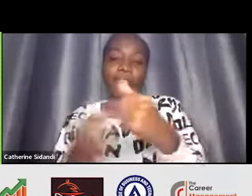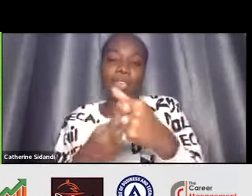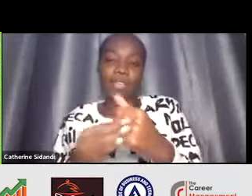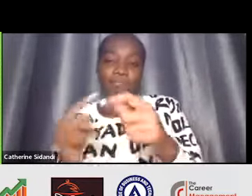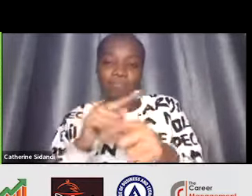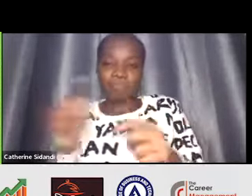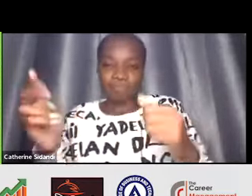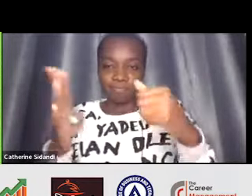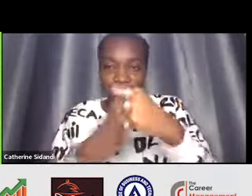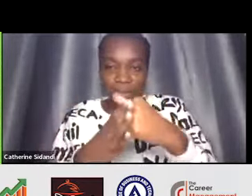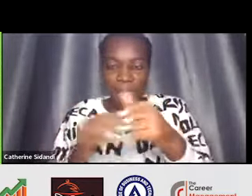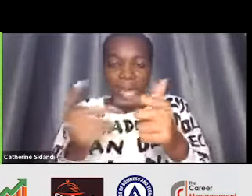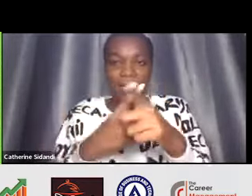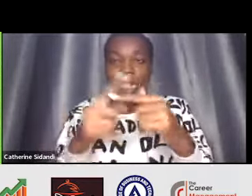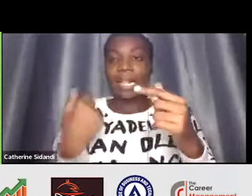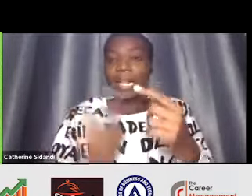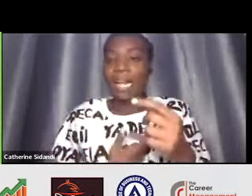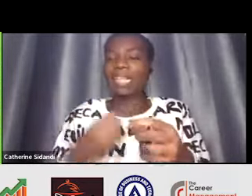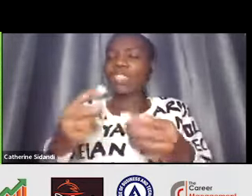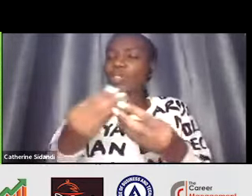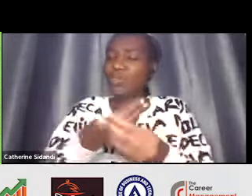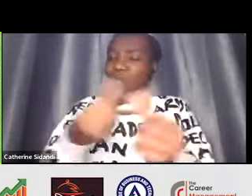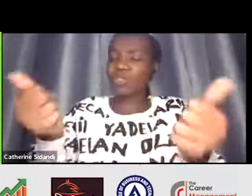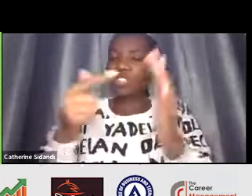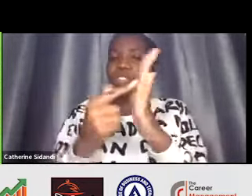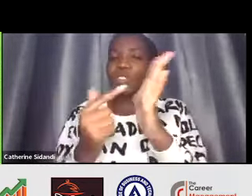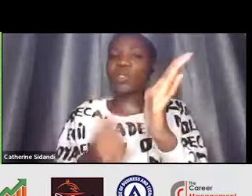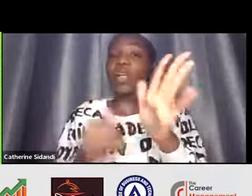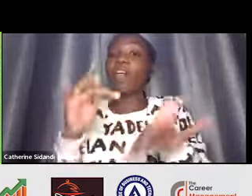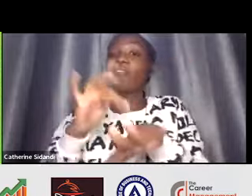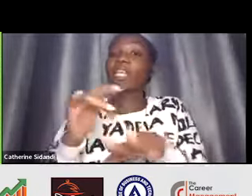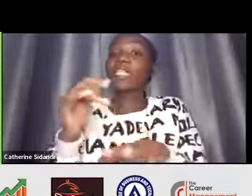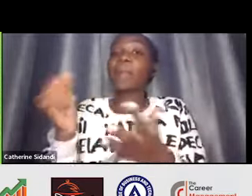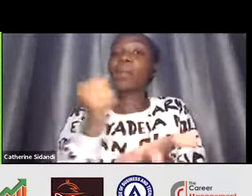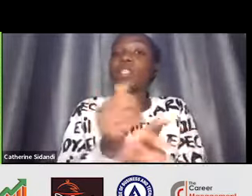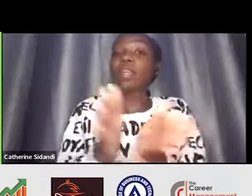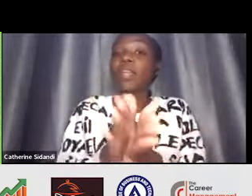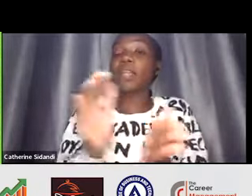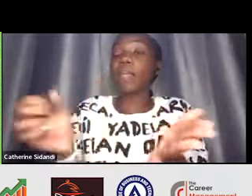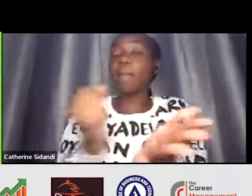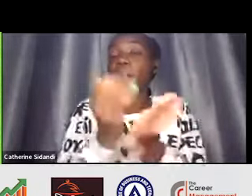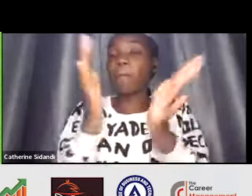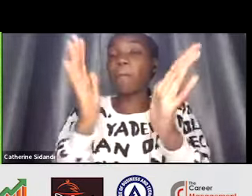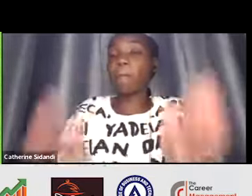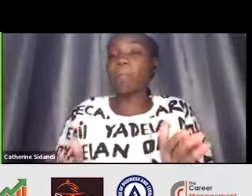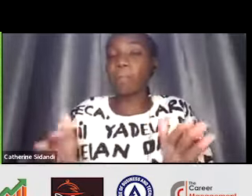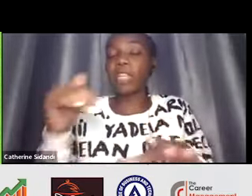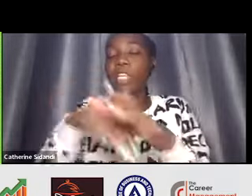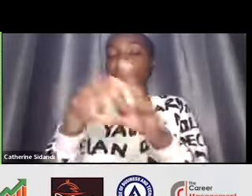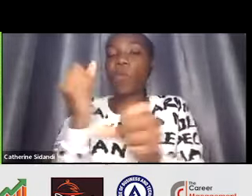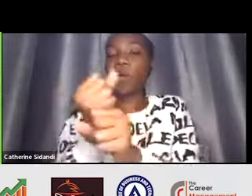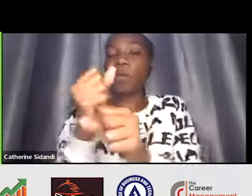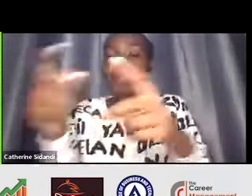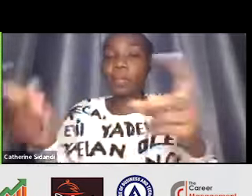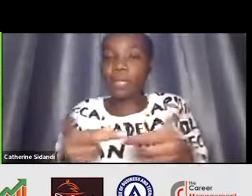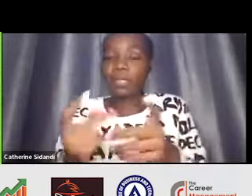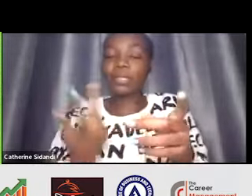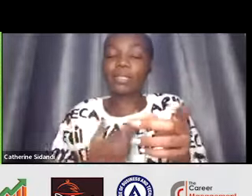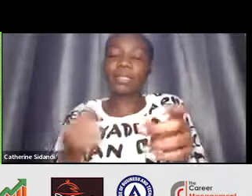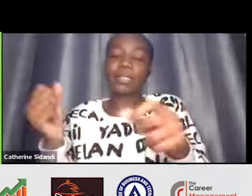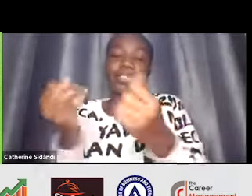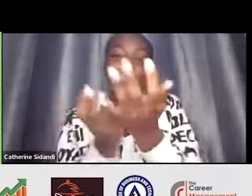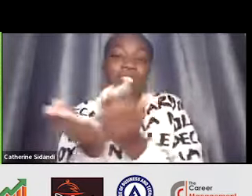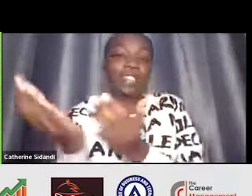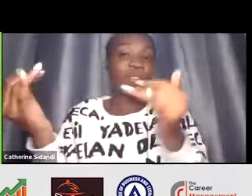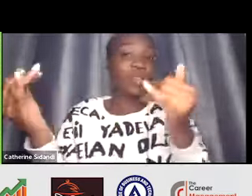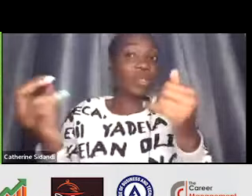that affect both employees and the employers in the workplaces. We are on season 3 of Get It Right with Atara Solutions. Season 1